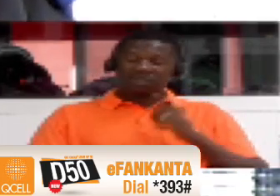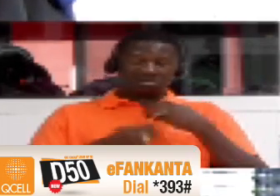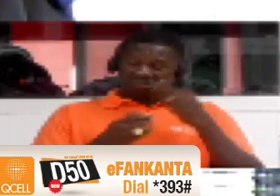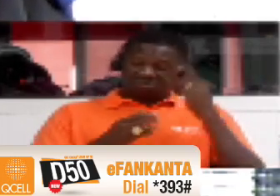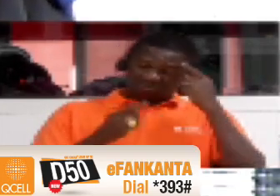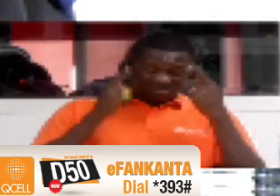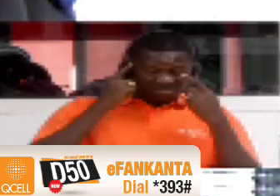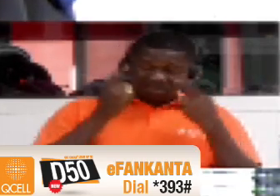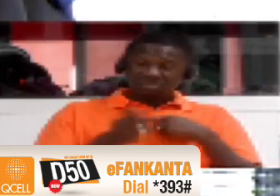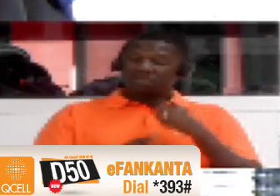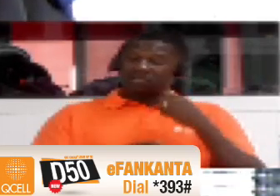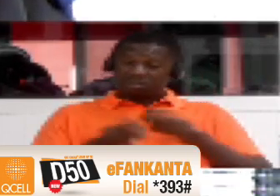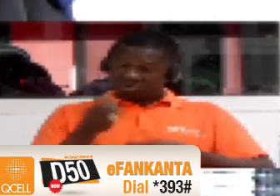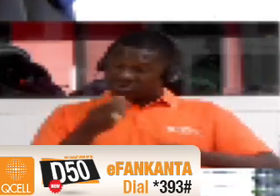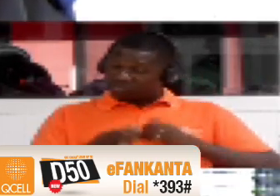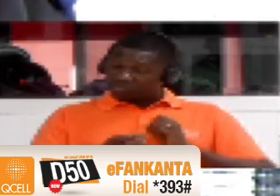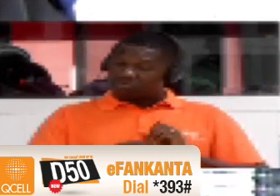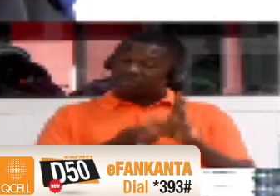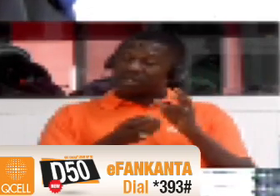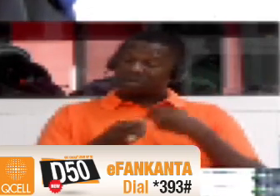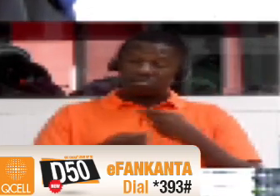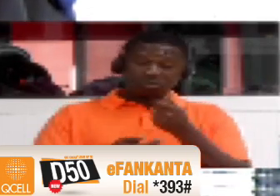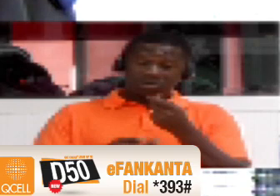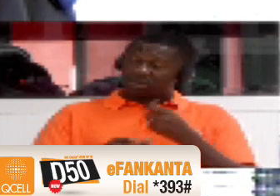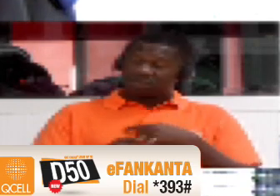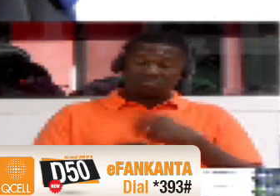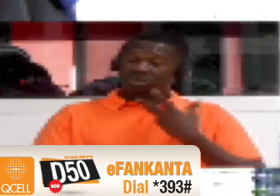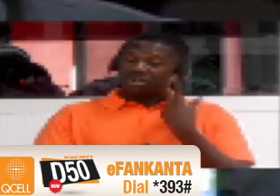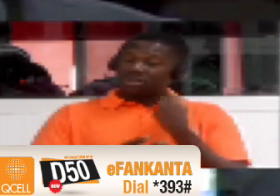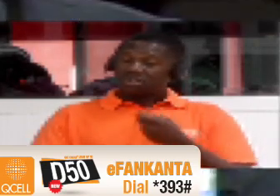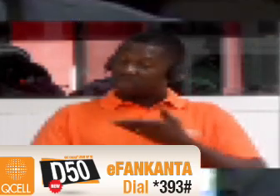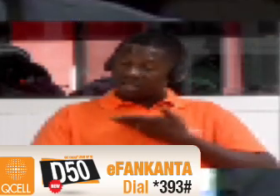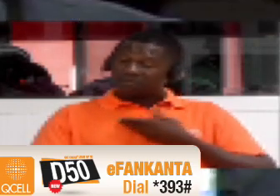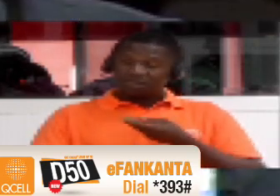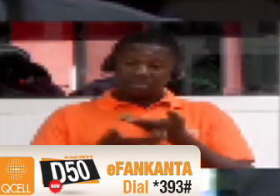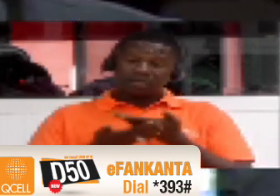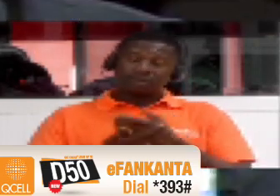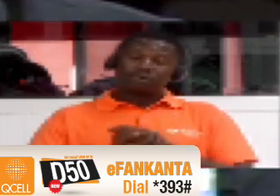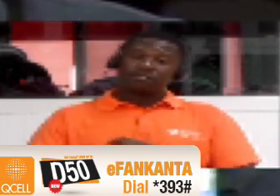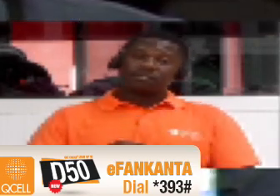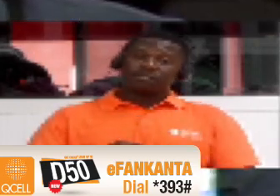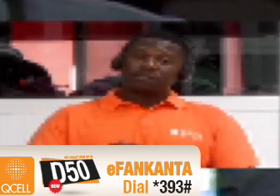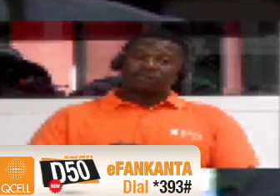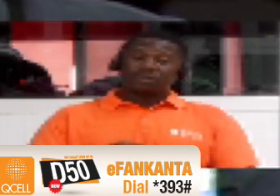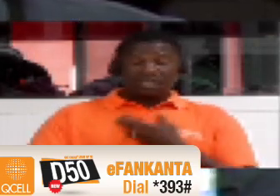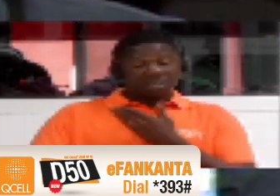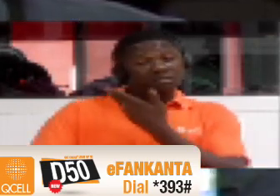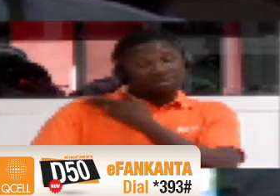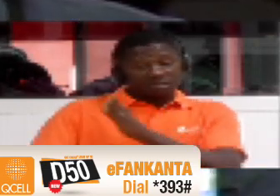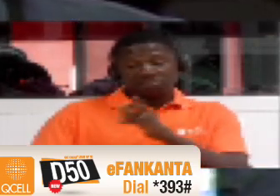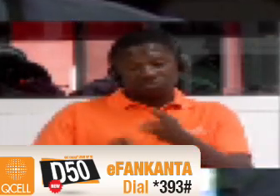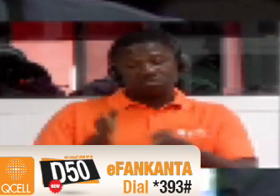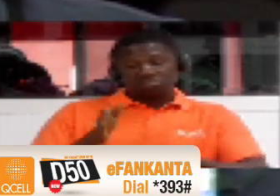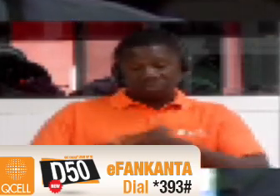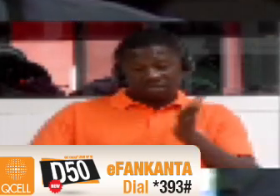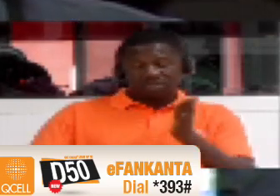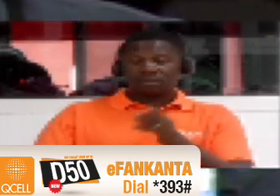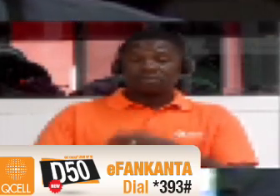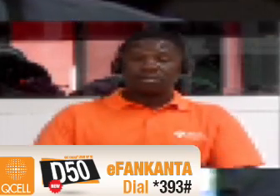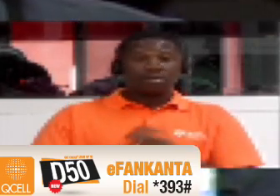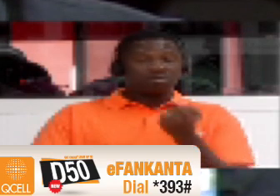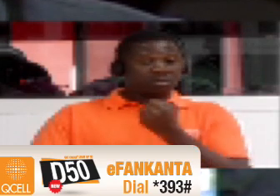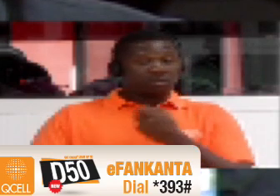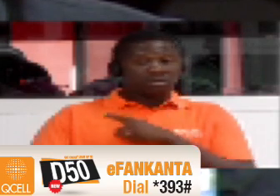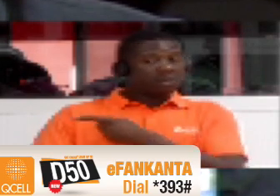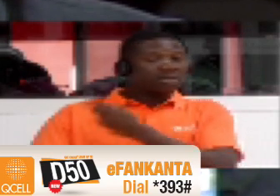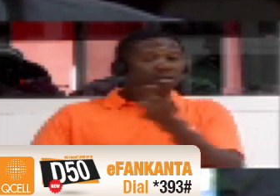to go and, you know, spend that money, the little thing he gave them, and leave him to go because of they